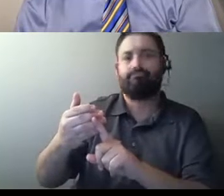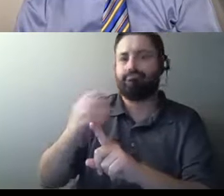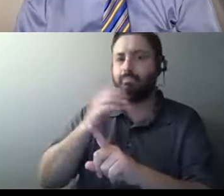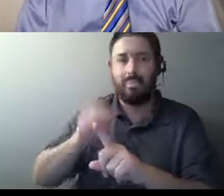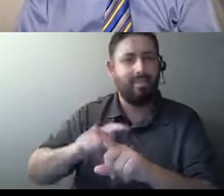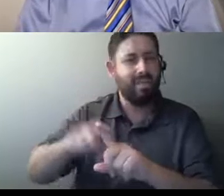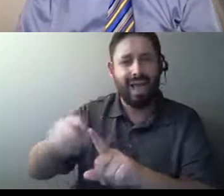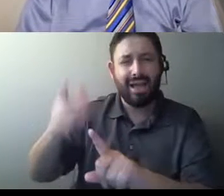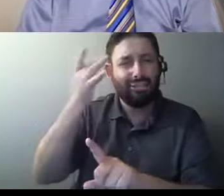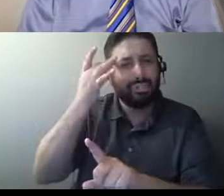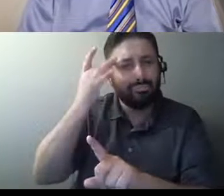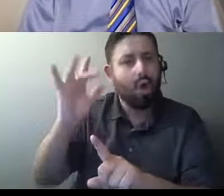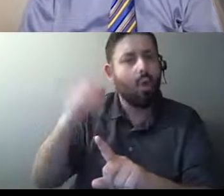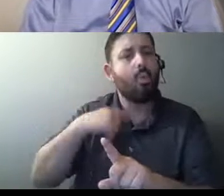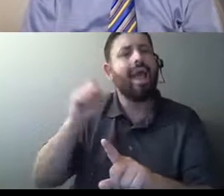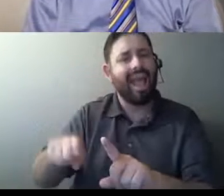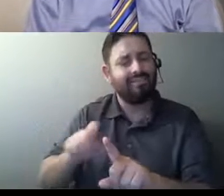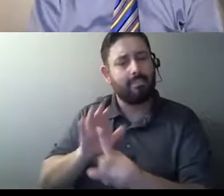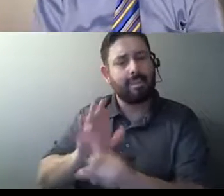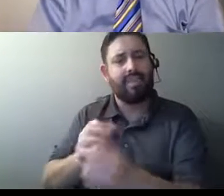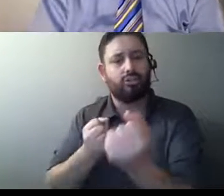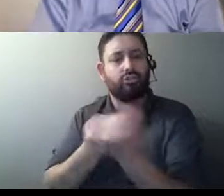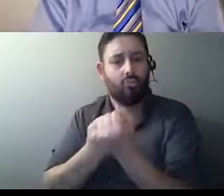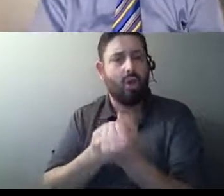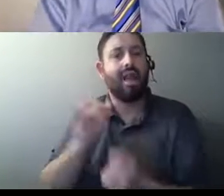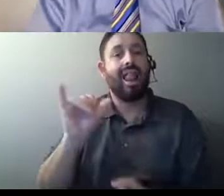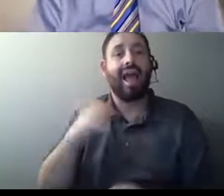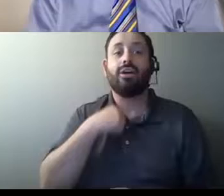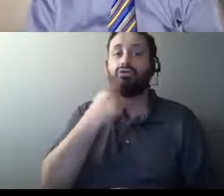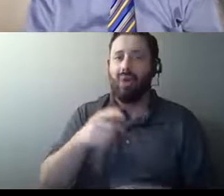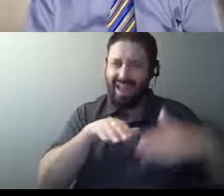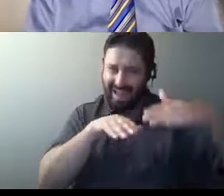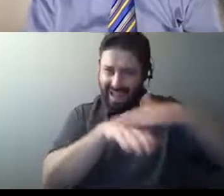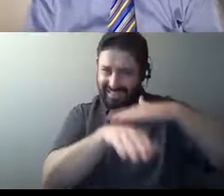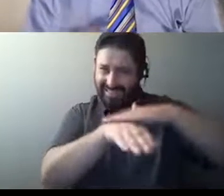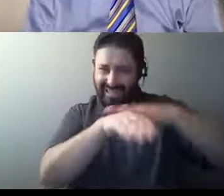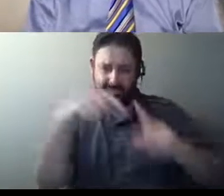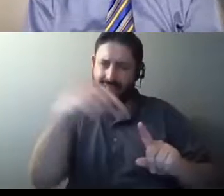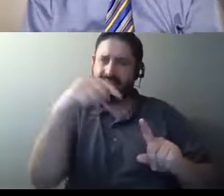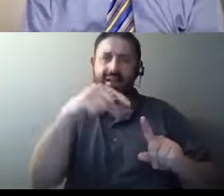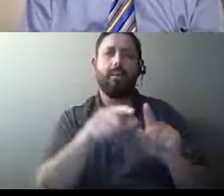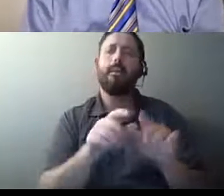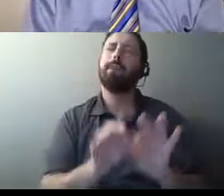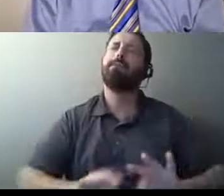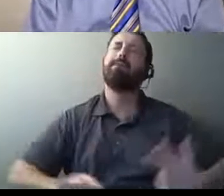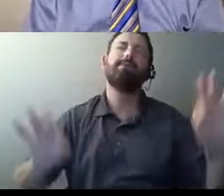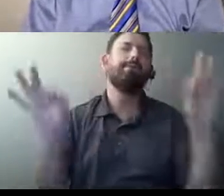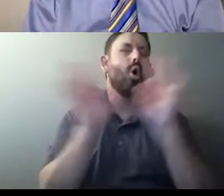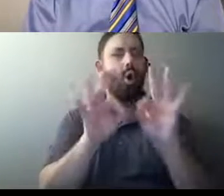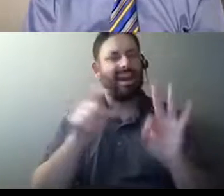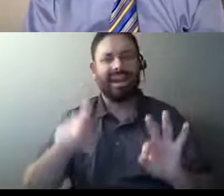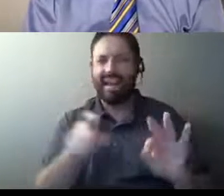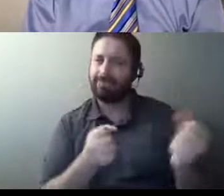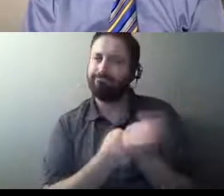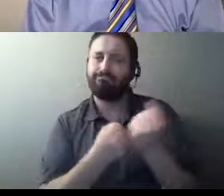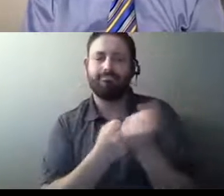smart and we have to be there support. And like I said, accessibility is the biggest thing that we need to be advocating for.